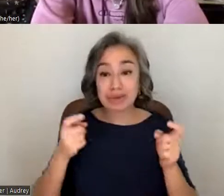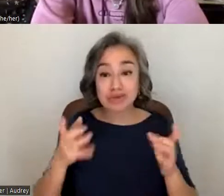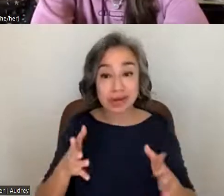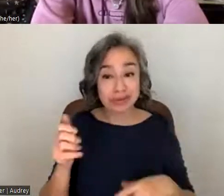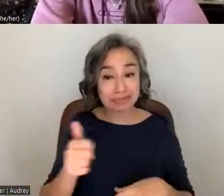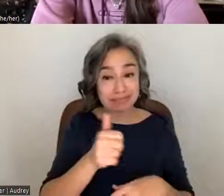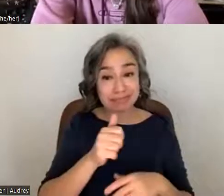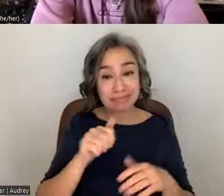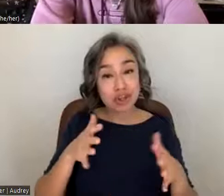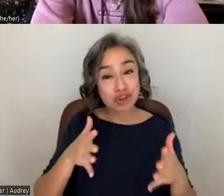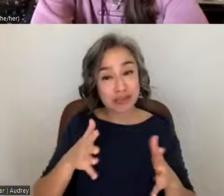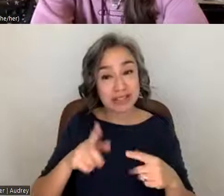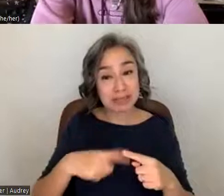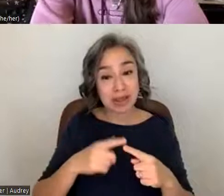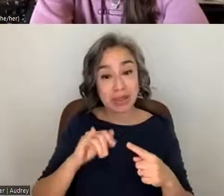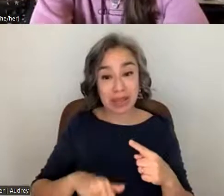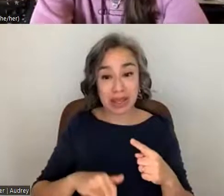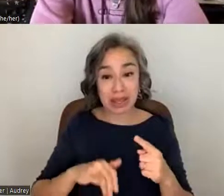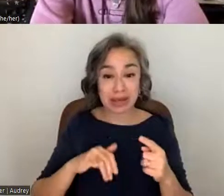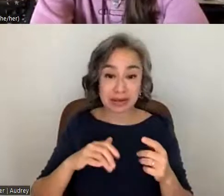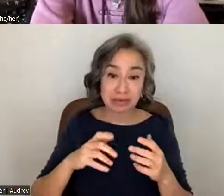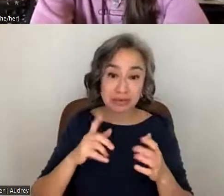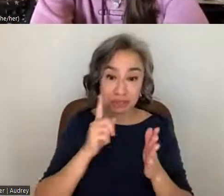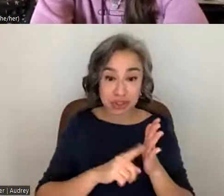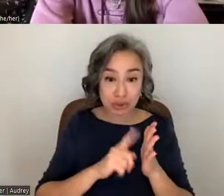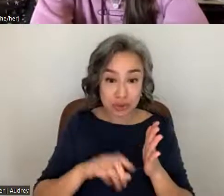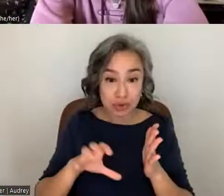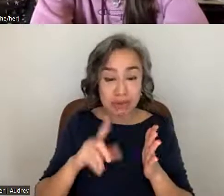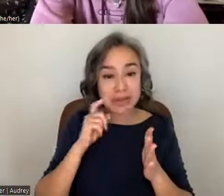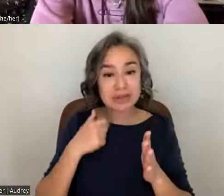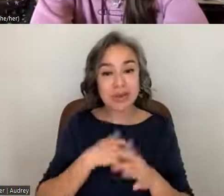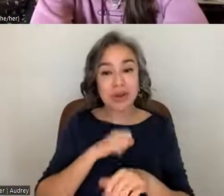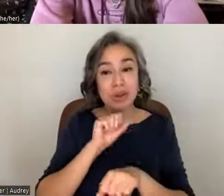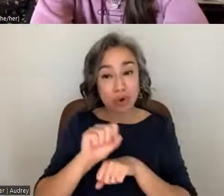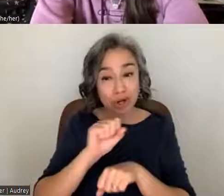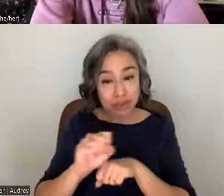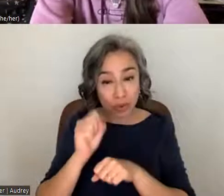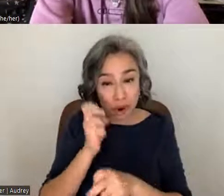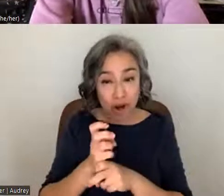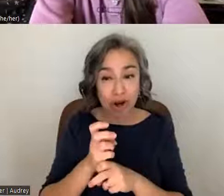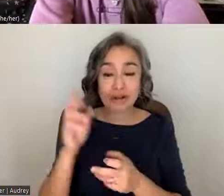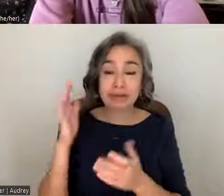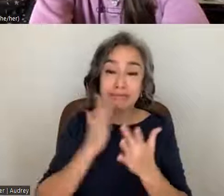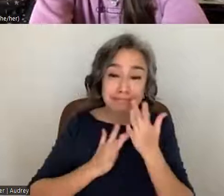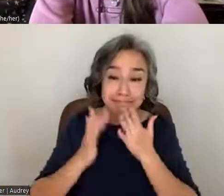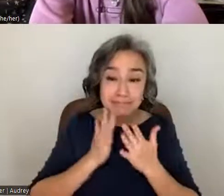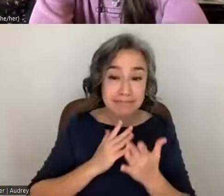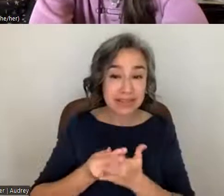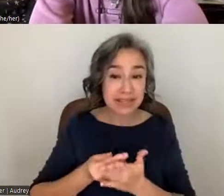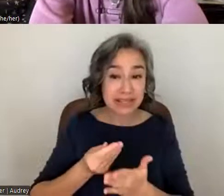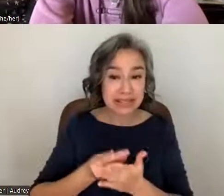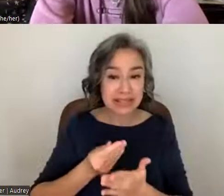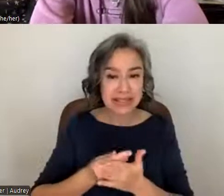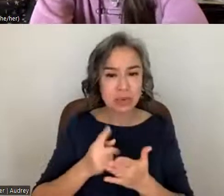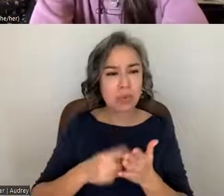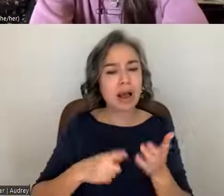the research that was being done because it was like, you know, we're working so hard, we're underfunded. What happens if this